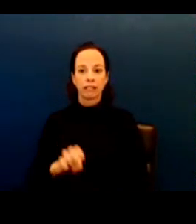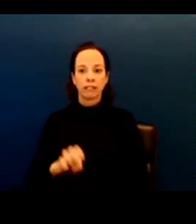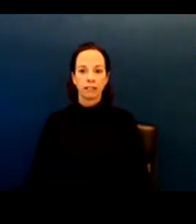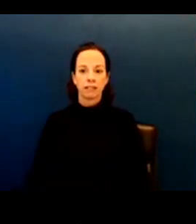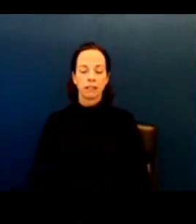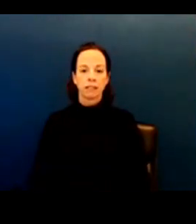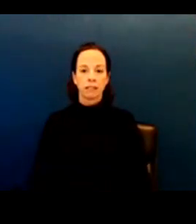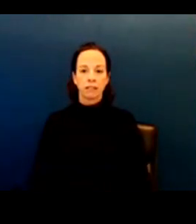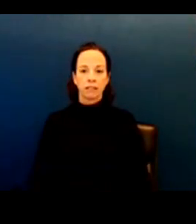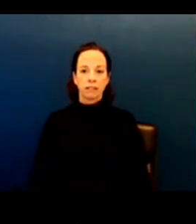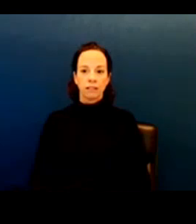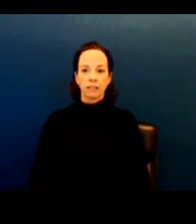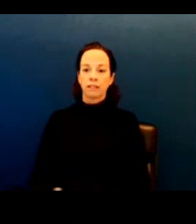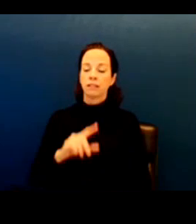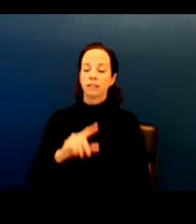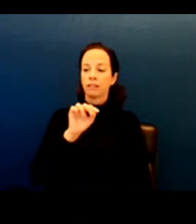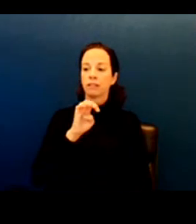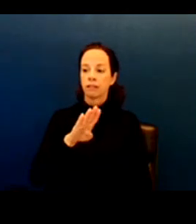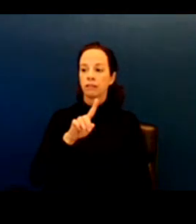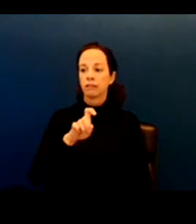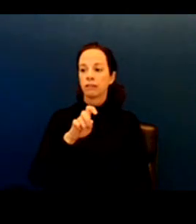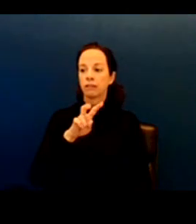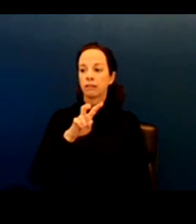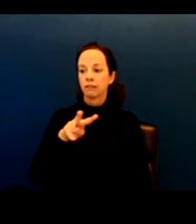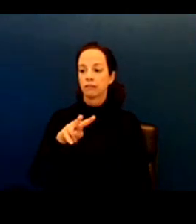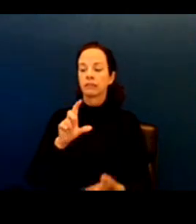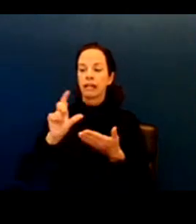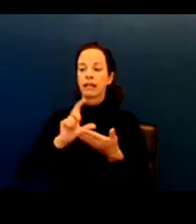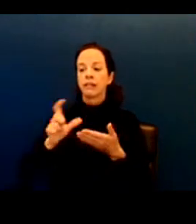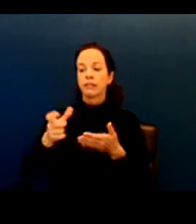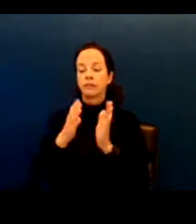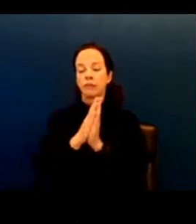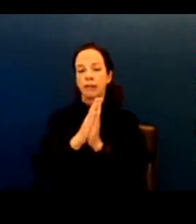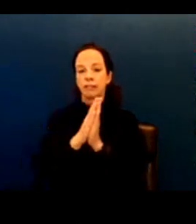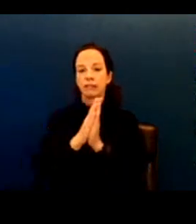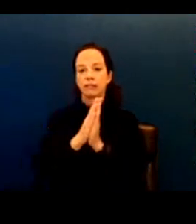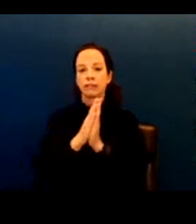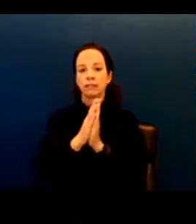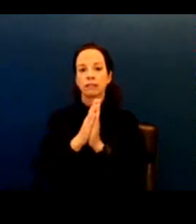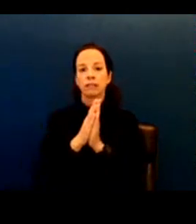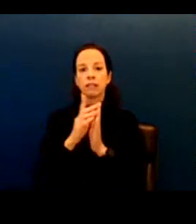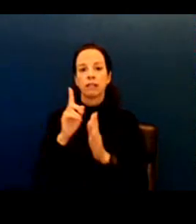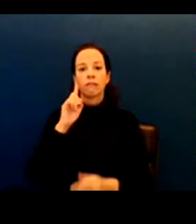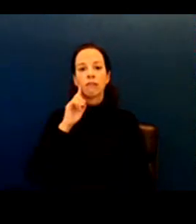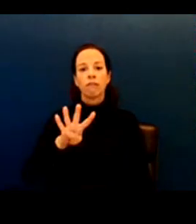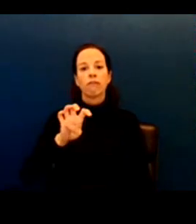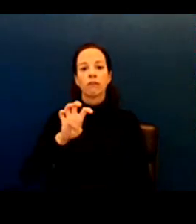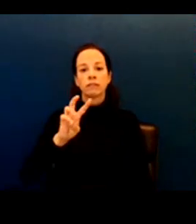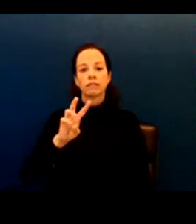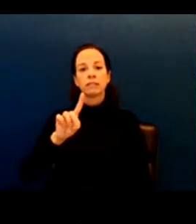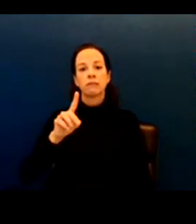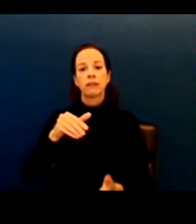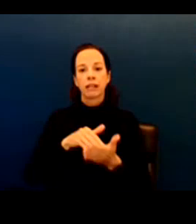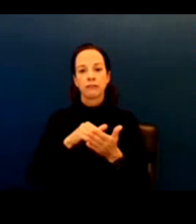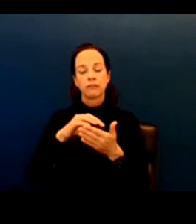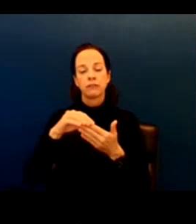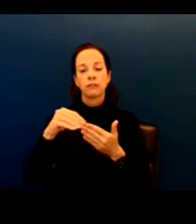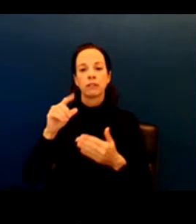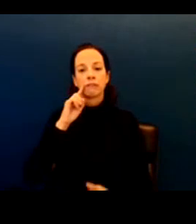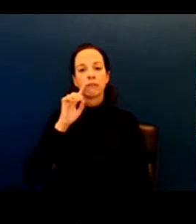Commissioners, tab 122 is an allocation request of $461,000 for 4